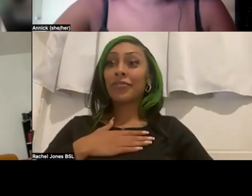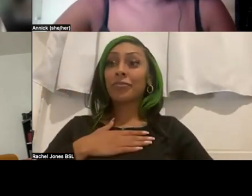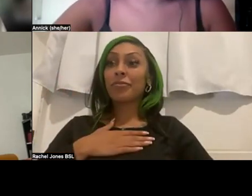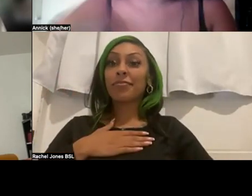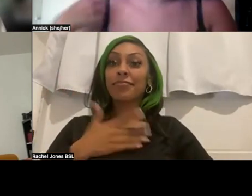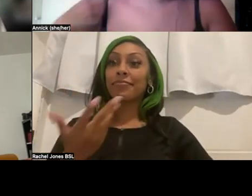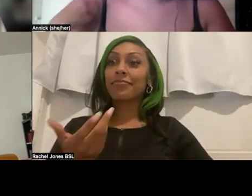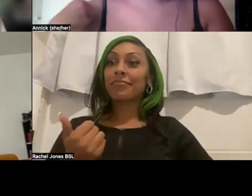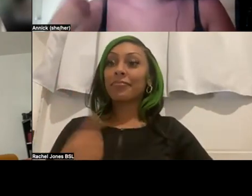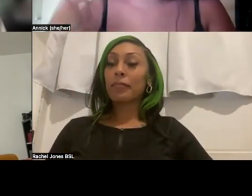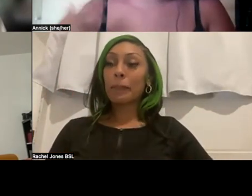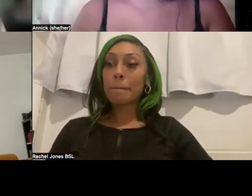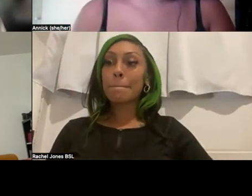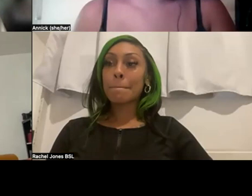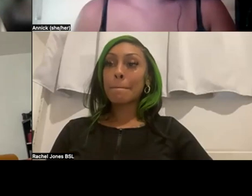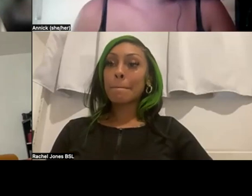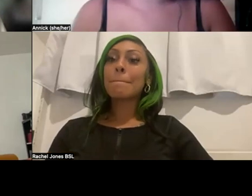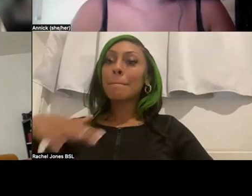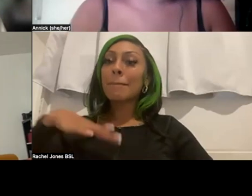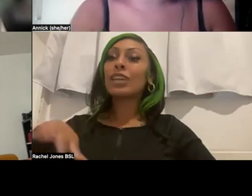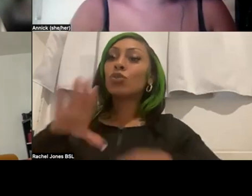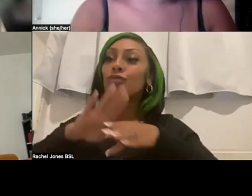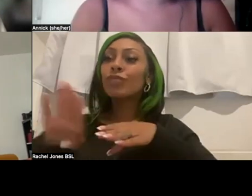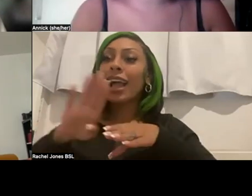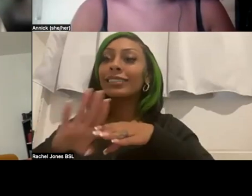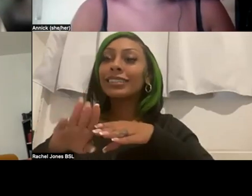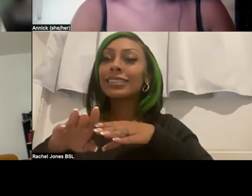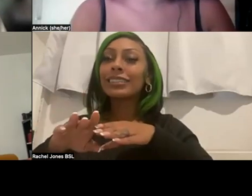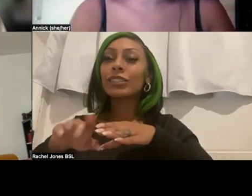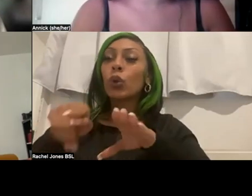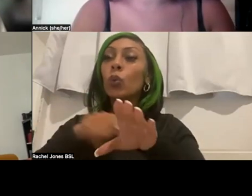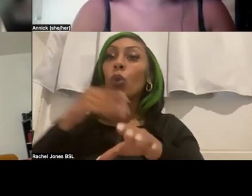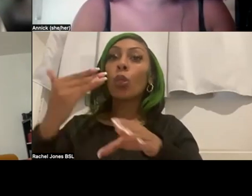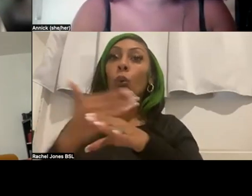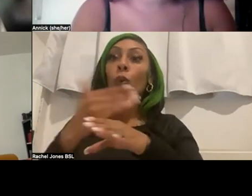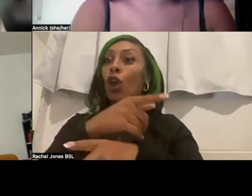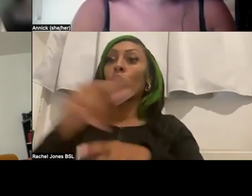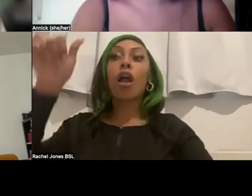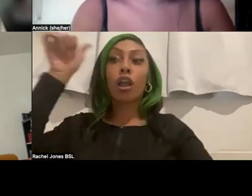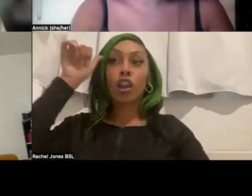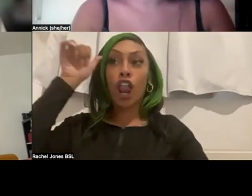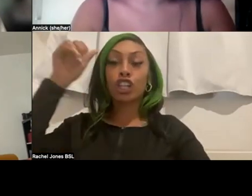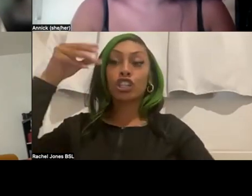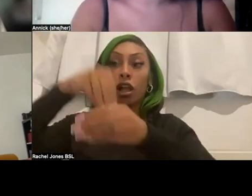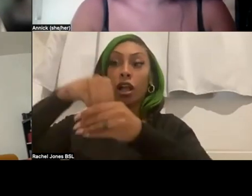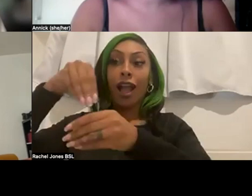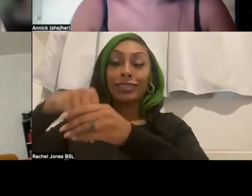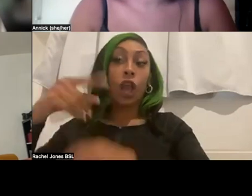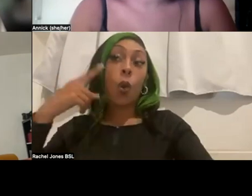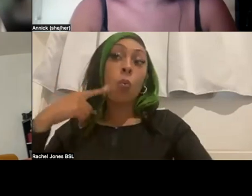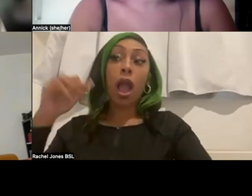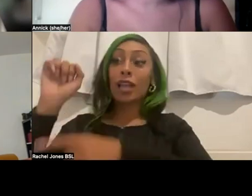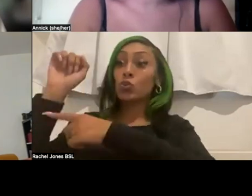basically, I need to practice a form of youth work that acknowledges the context of white supremacy and